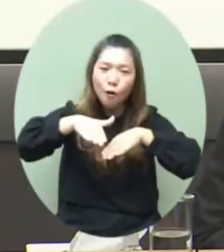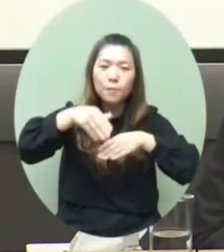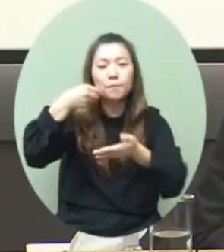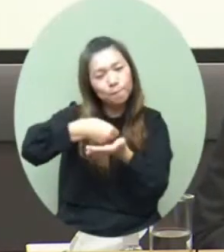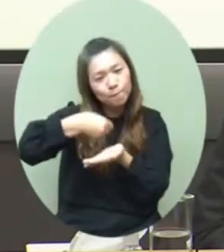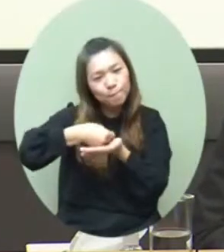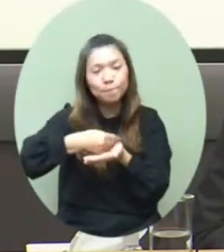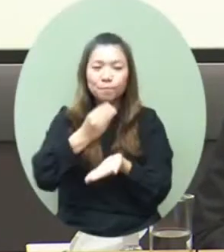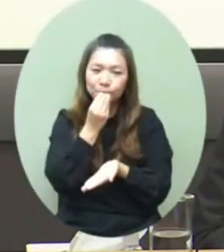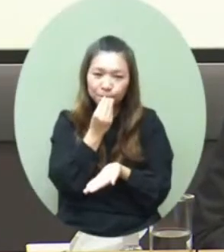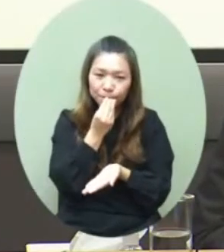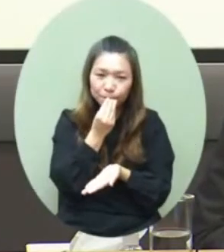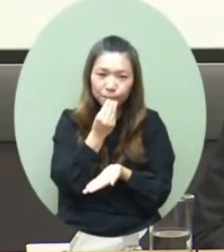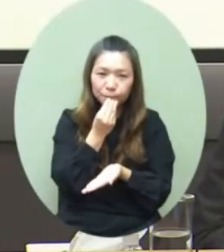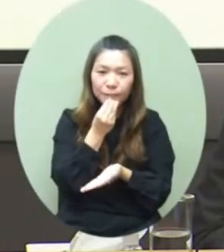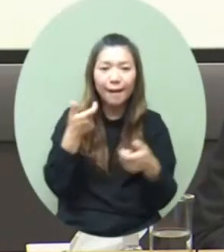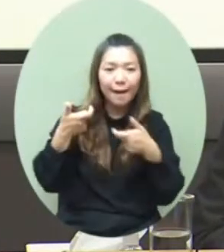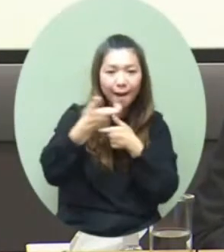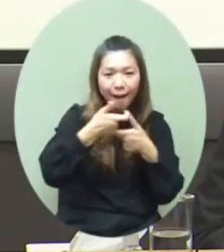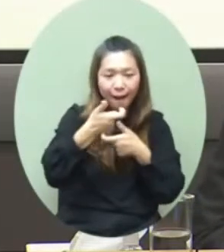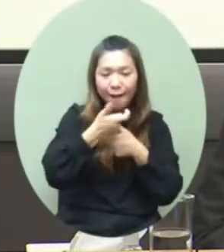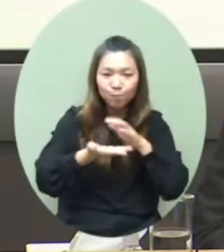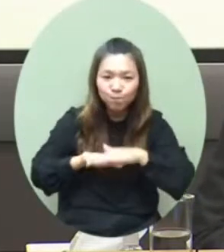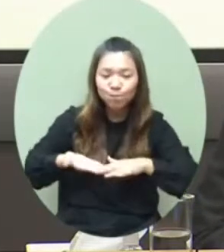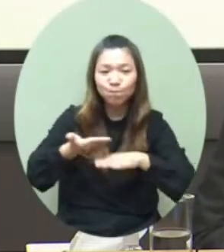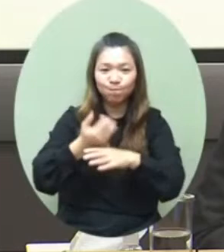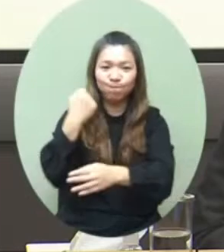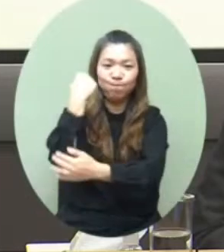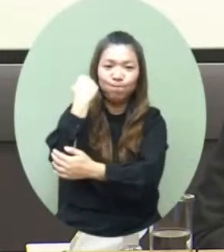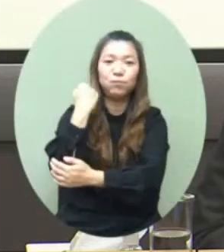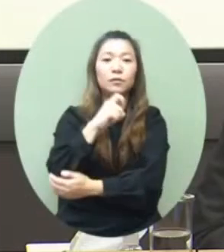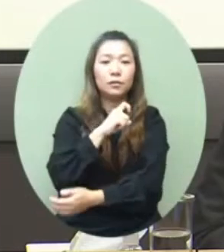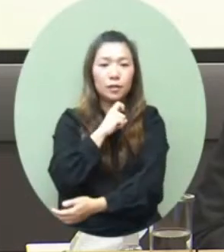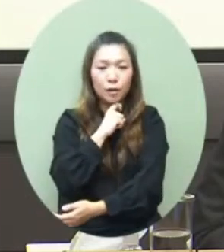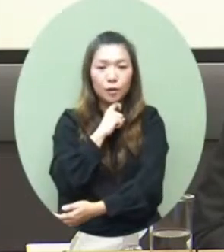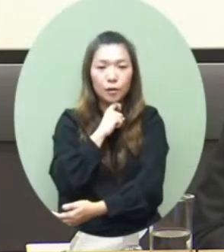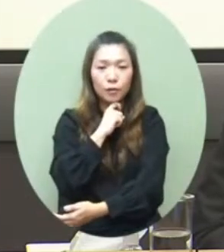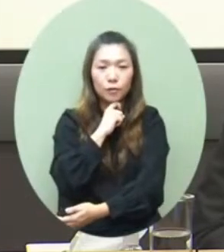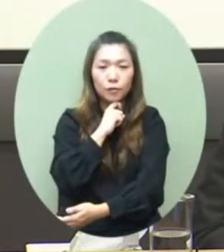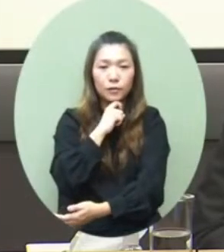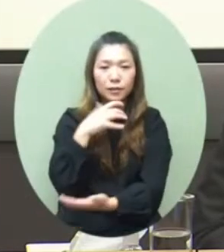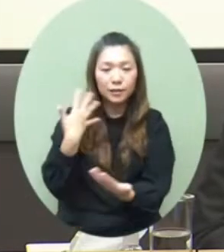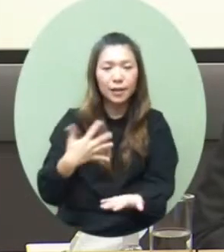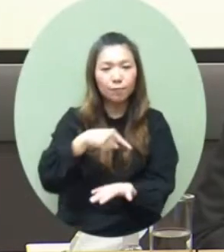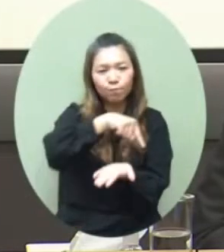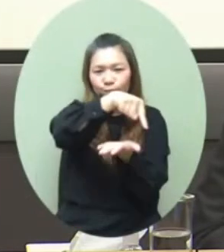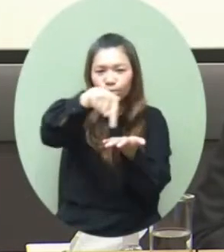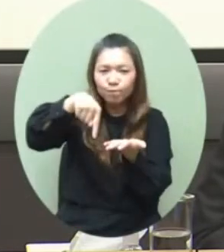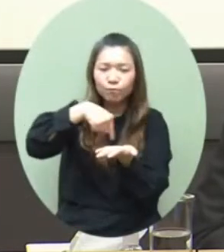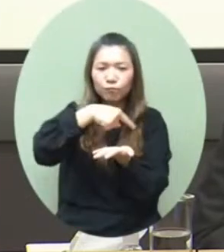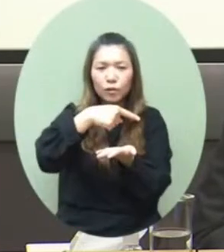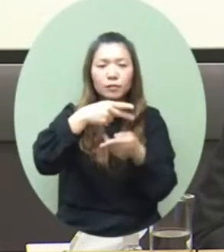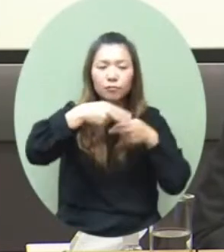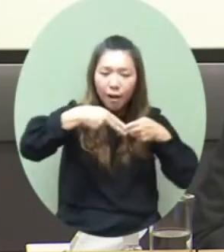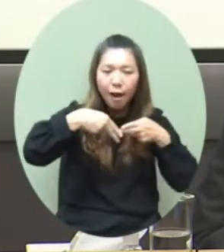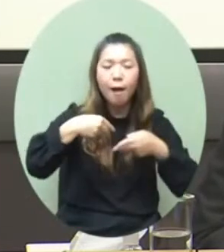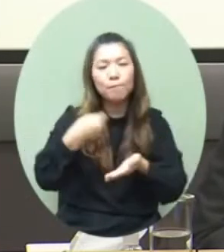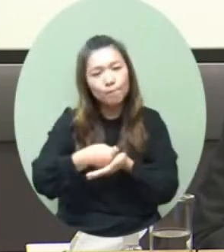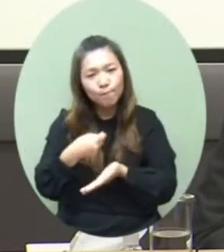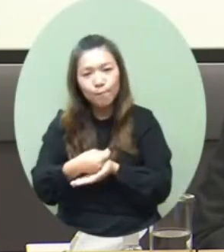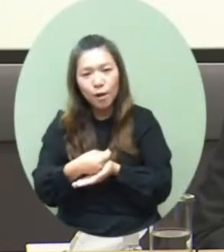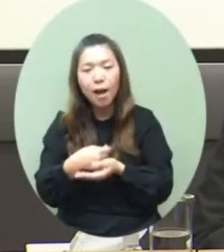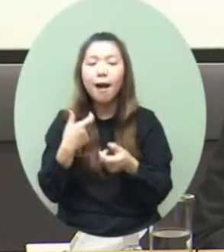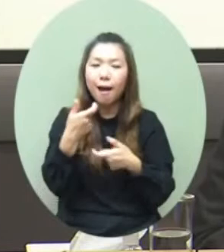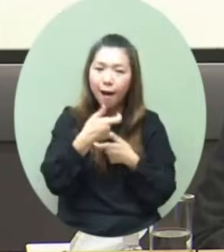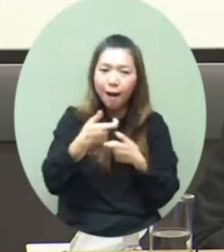With Hong Kong returning to normality, we hope that more Hong Kong people will make spending in the community. This will